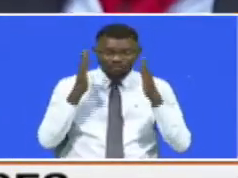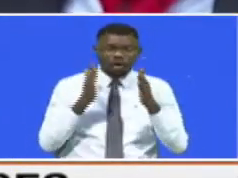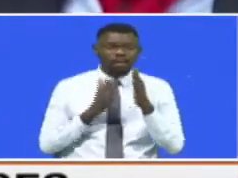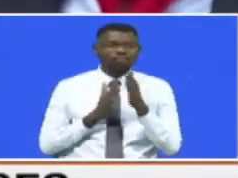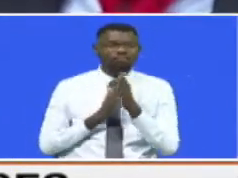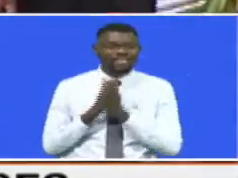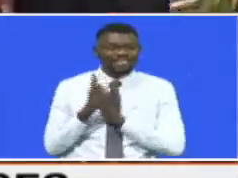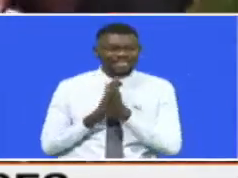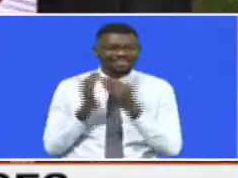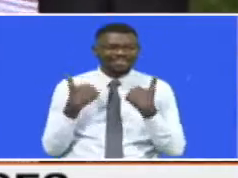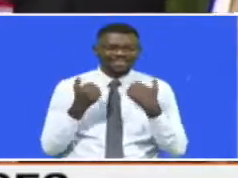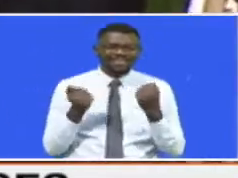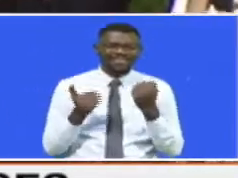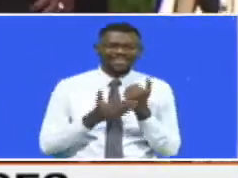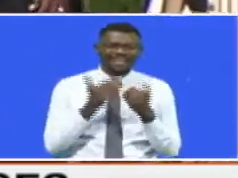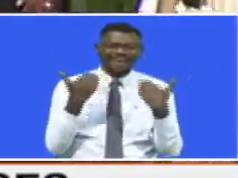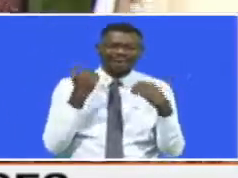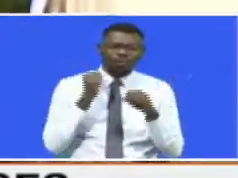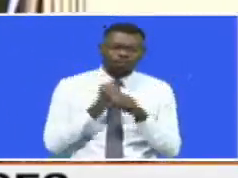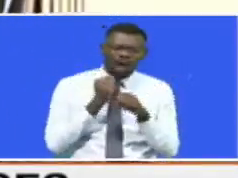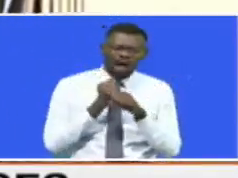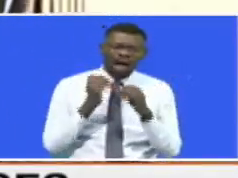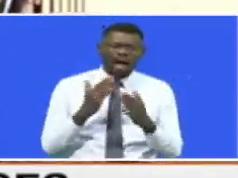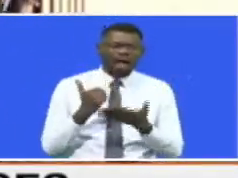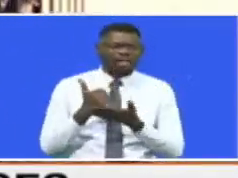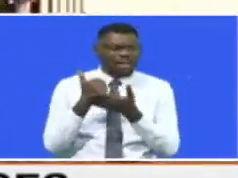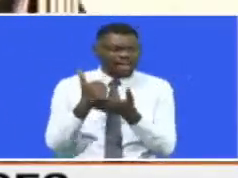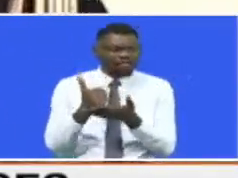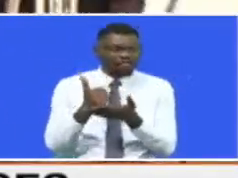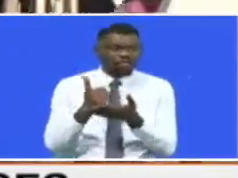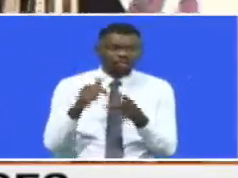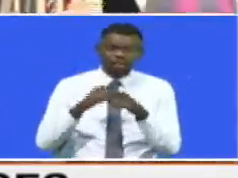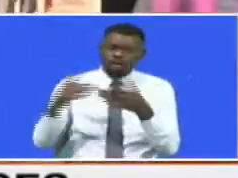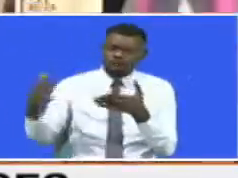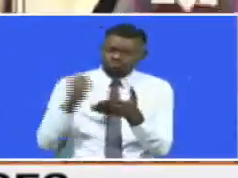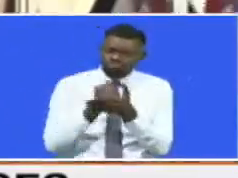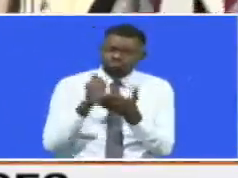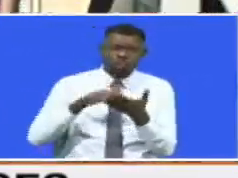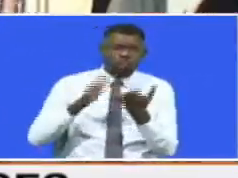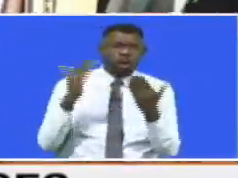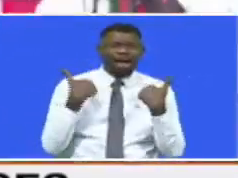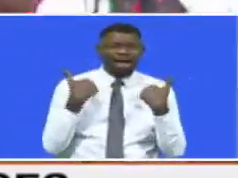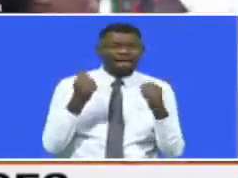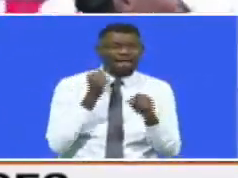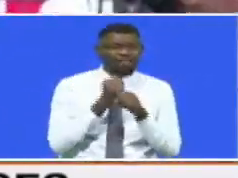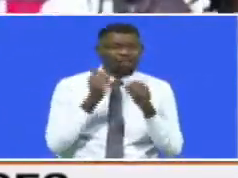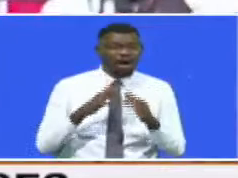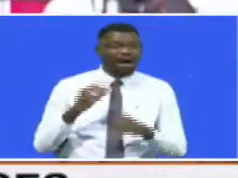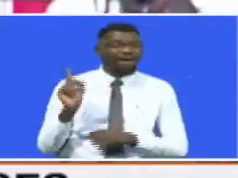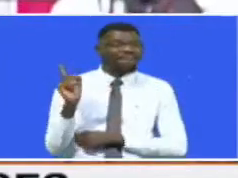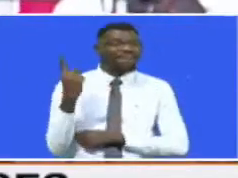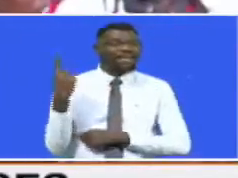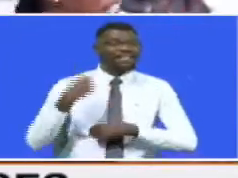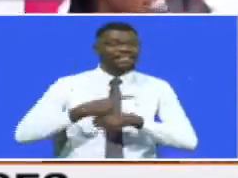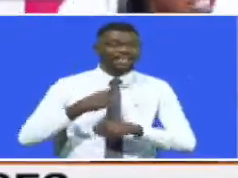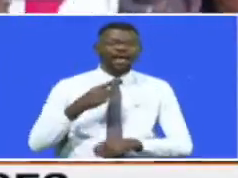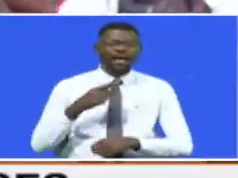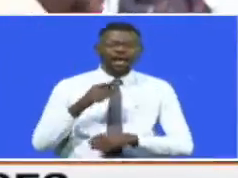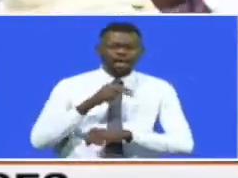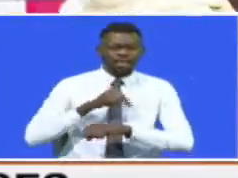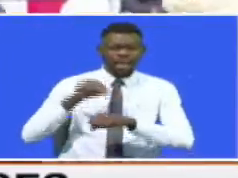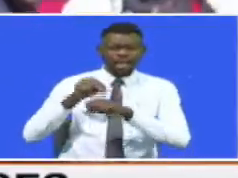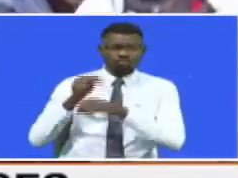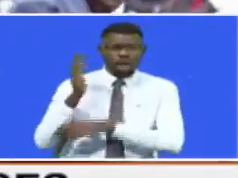motivate healthcare workers by addressing their grievances and employing more health workers. His first national event, and